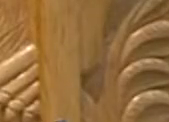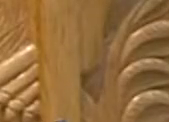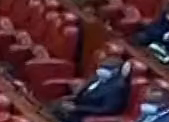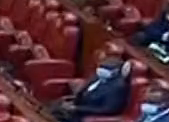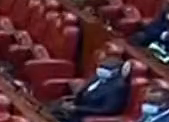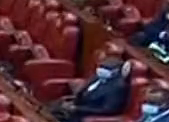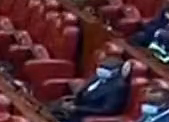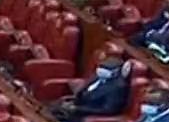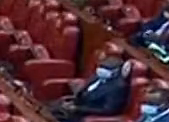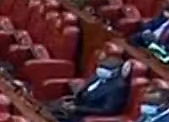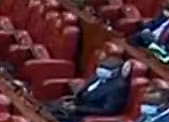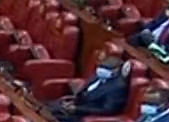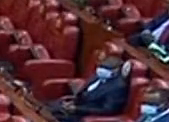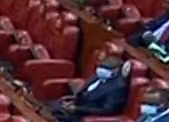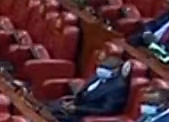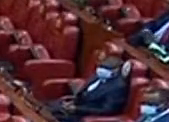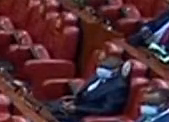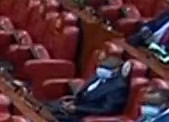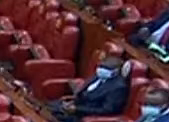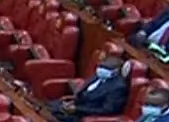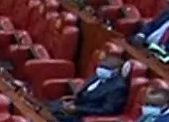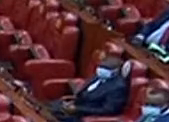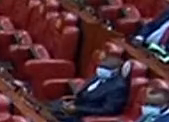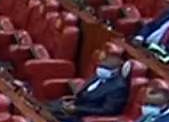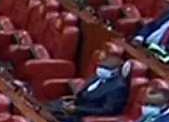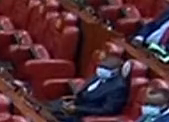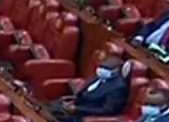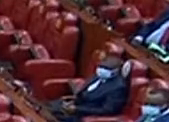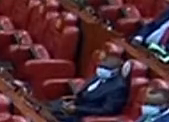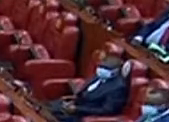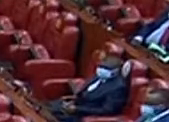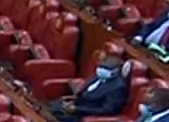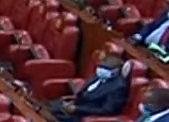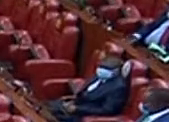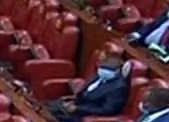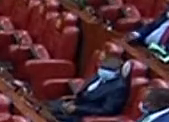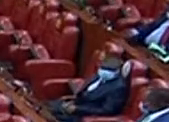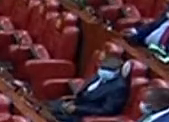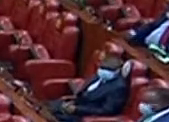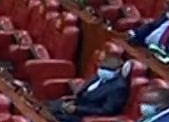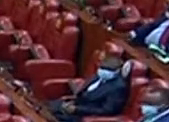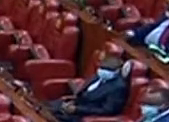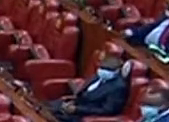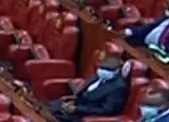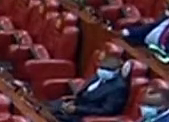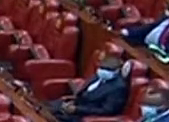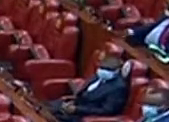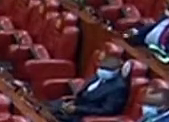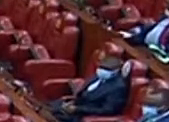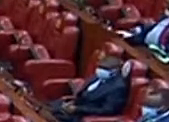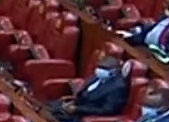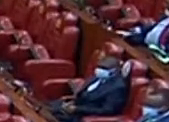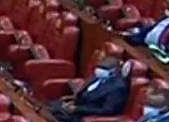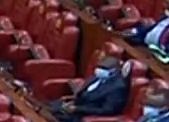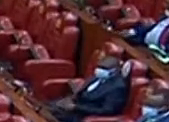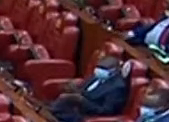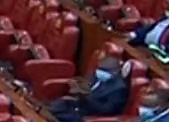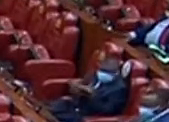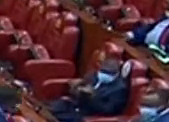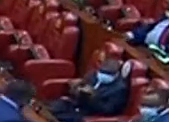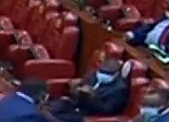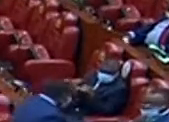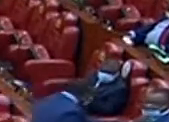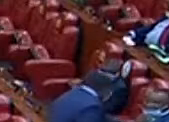Thank you, Mr. Speaker. Let me join my colleagues in eulogizing the late